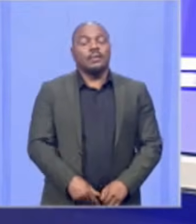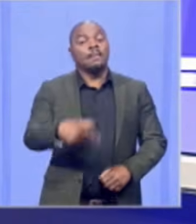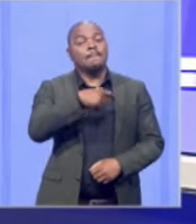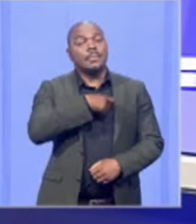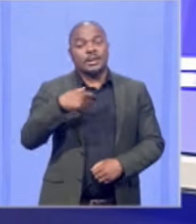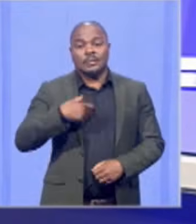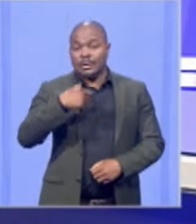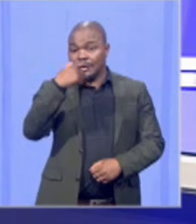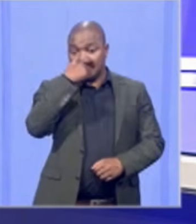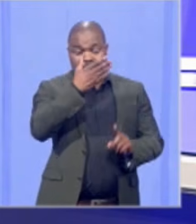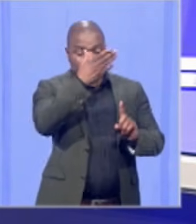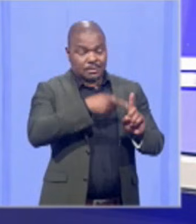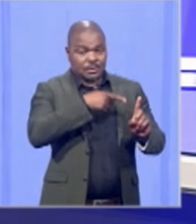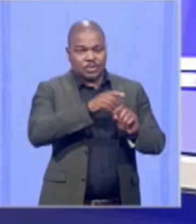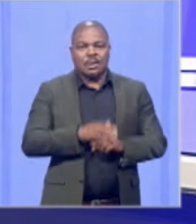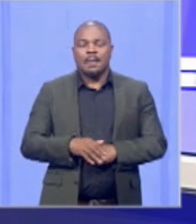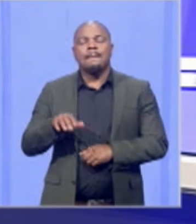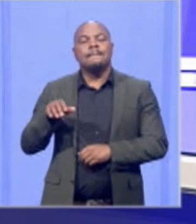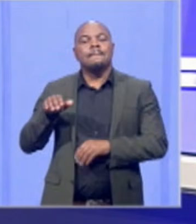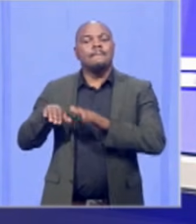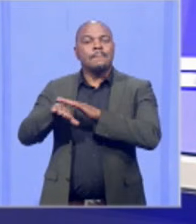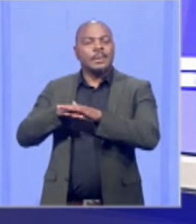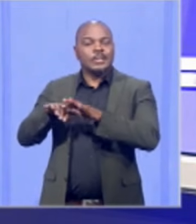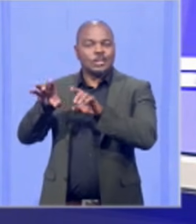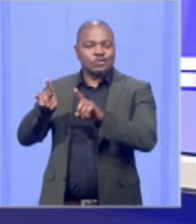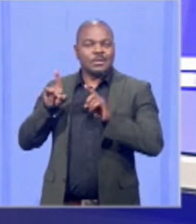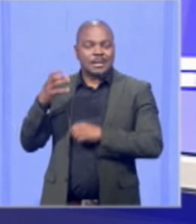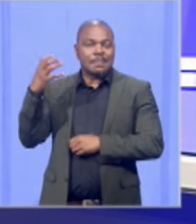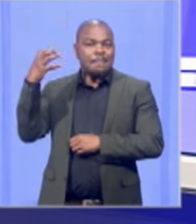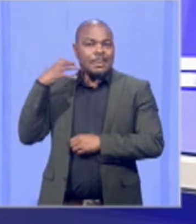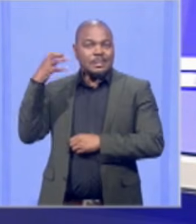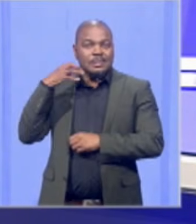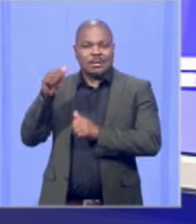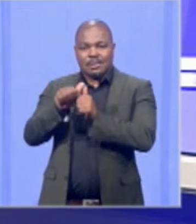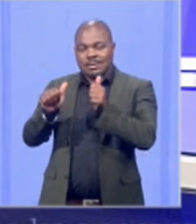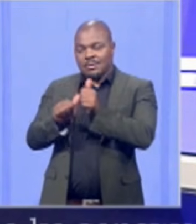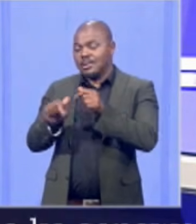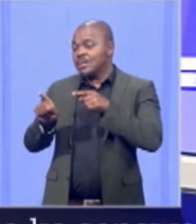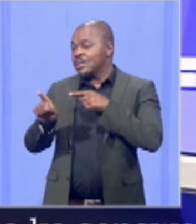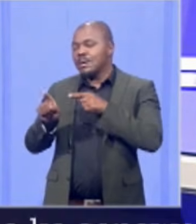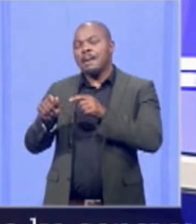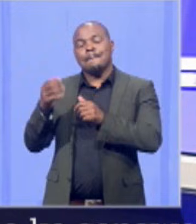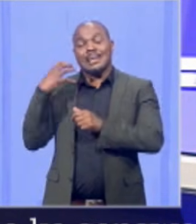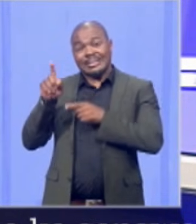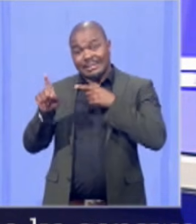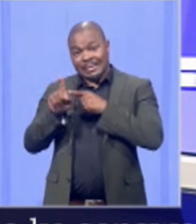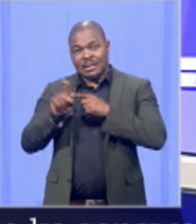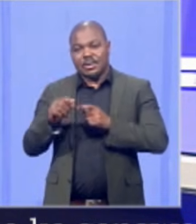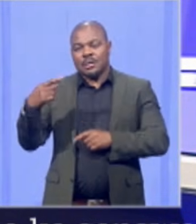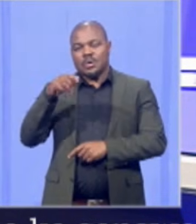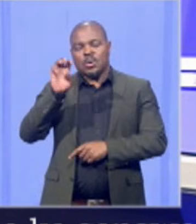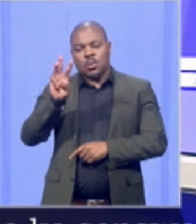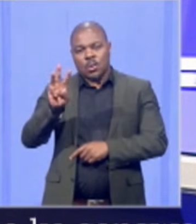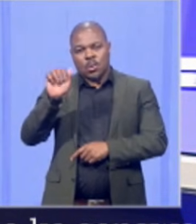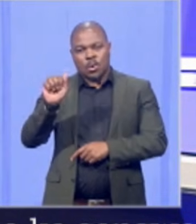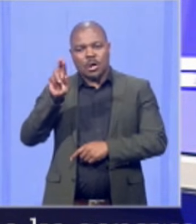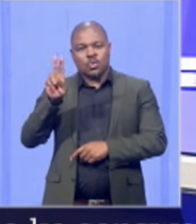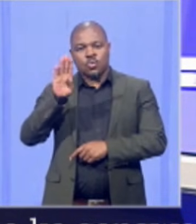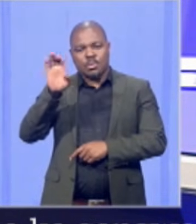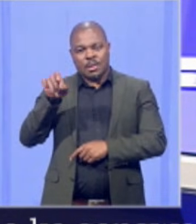Mopresidente Cyril Ramaphosa o laetse tona ya thuto ya motheo Sefiwe kwa Gube go diragatsa ka botlalo molao wa Basic Education